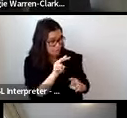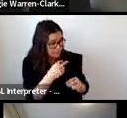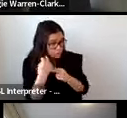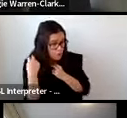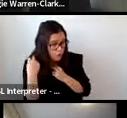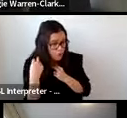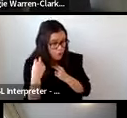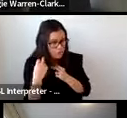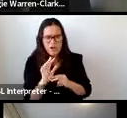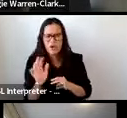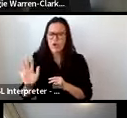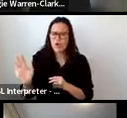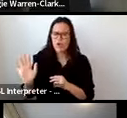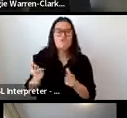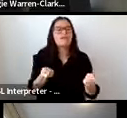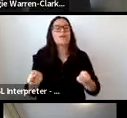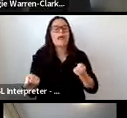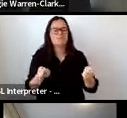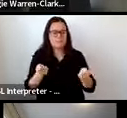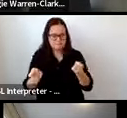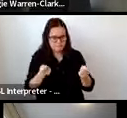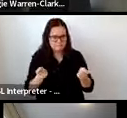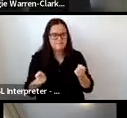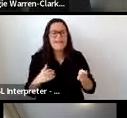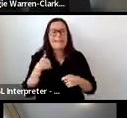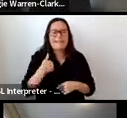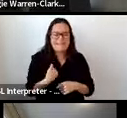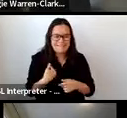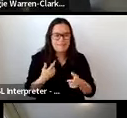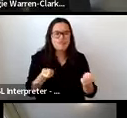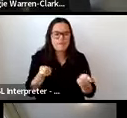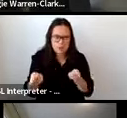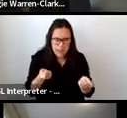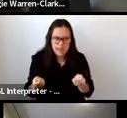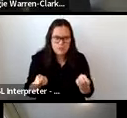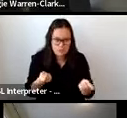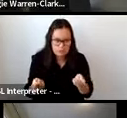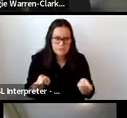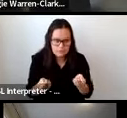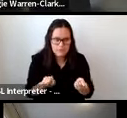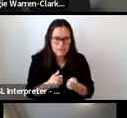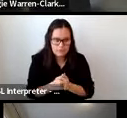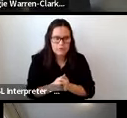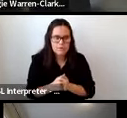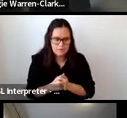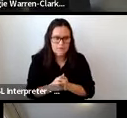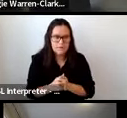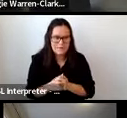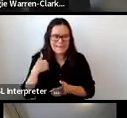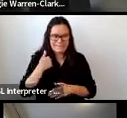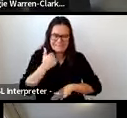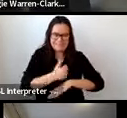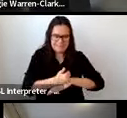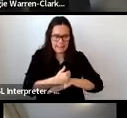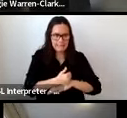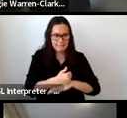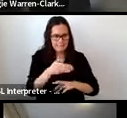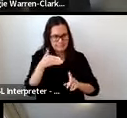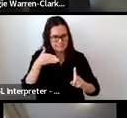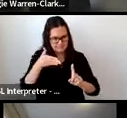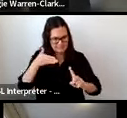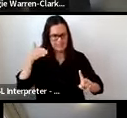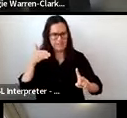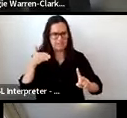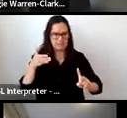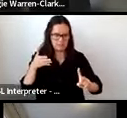No, there needs to be some regulation at some stage. Whether it's at this point or later on, there needs to be some specific regulation.